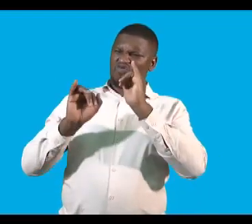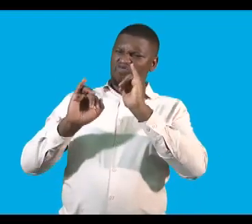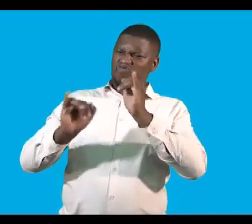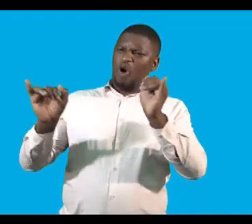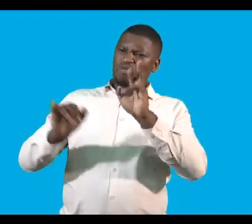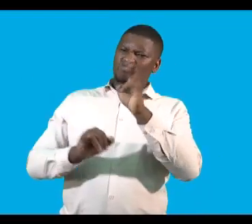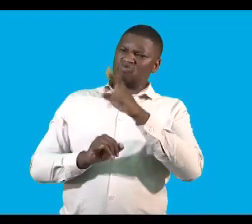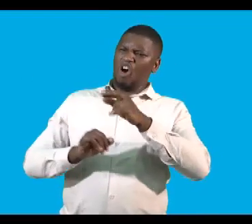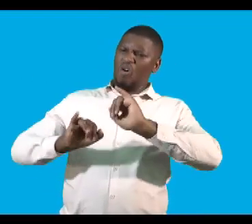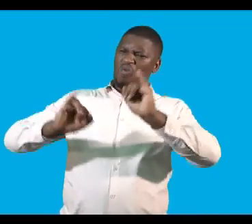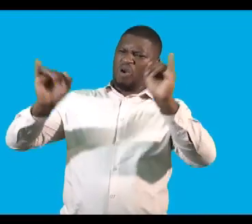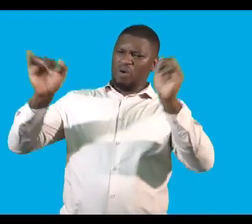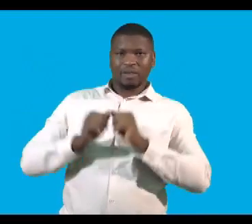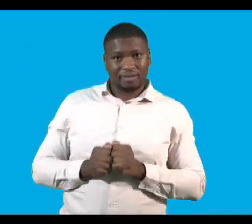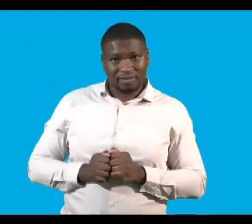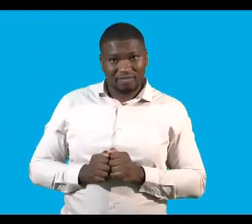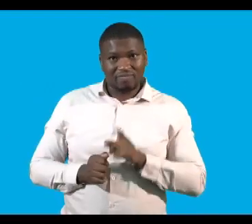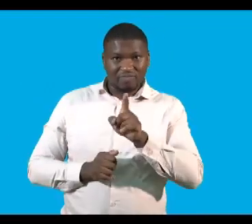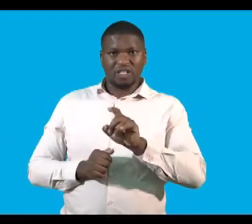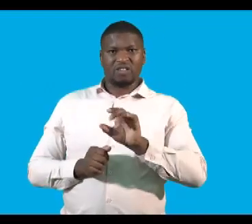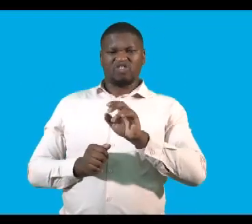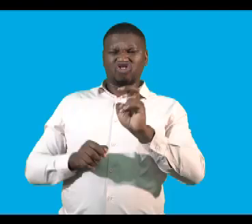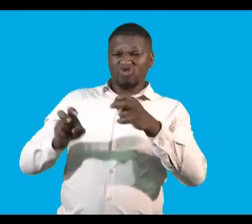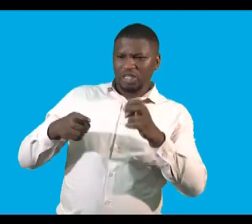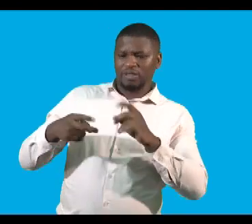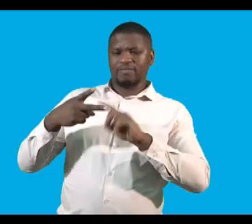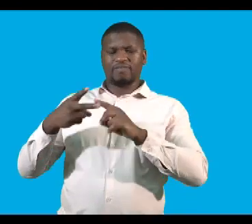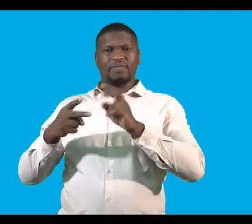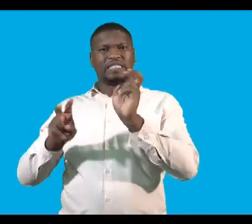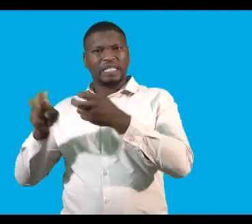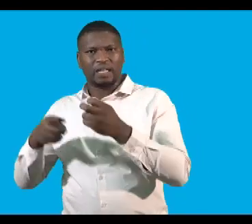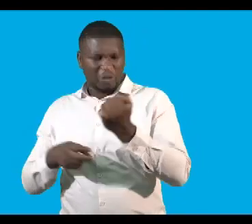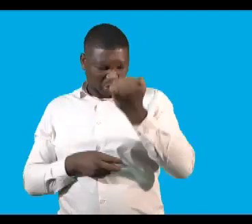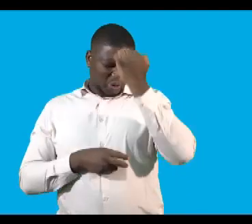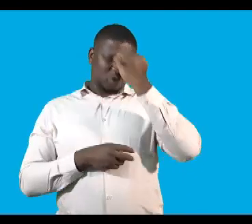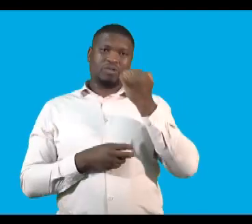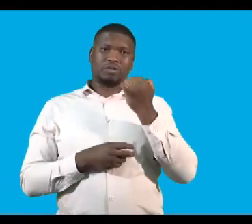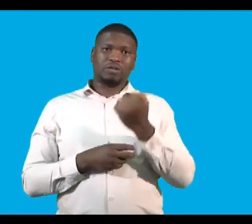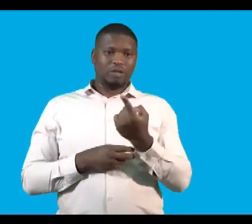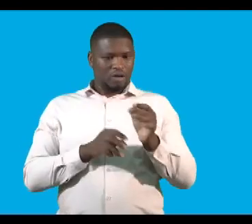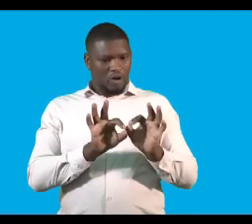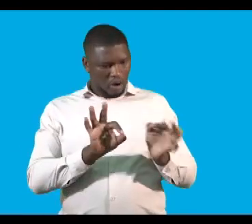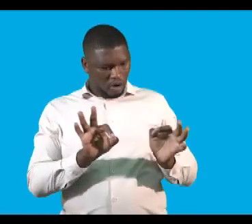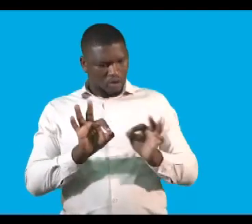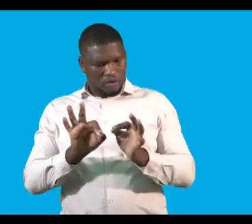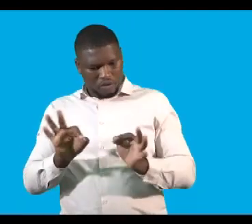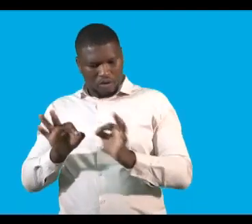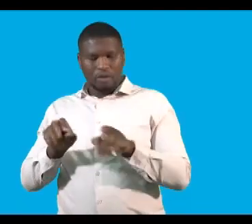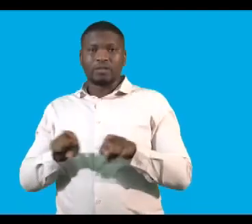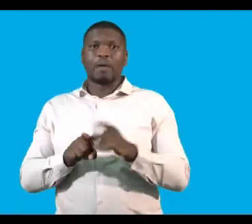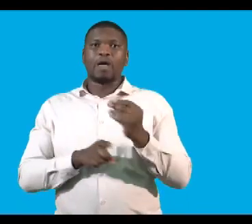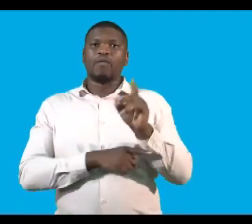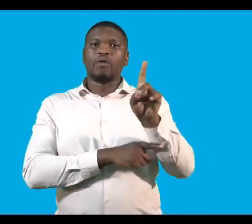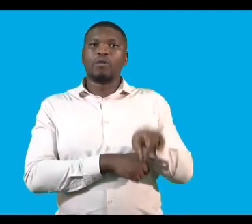levels. It's cheating, stealing, and it's stupid. 3 short sentences, all using